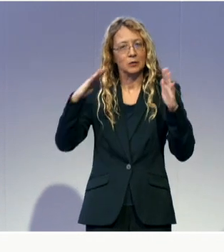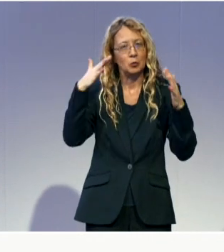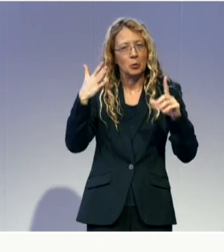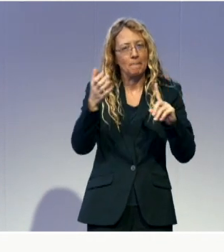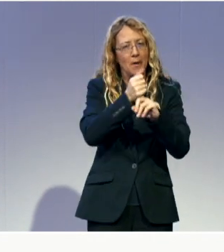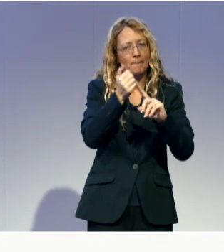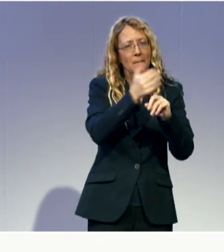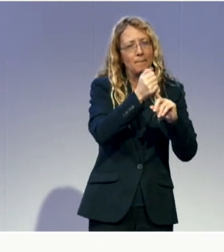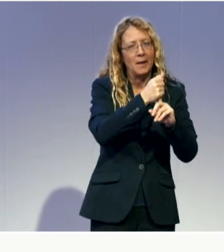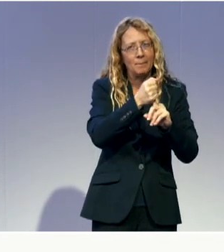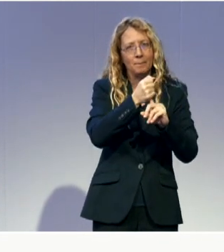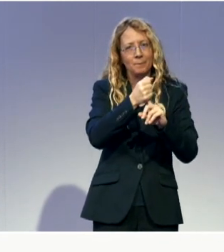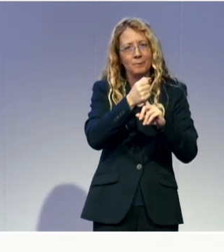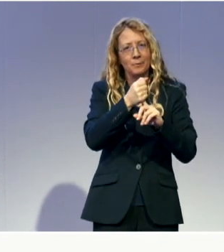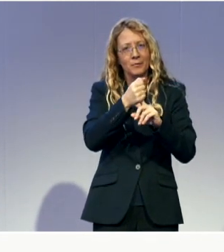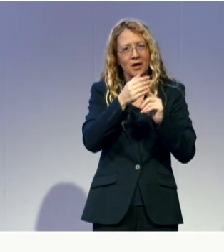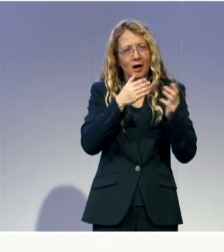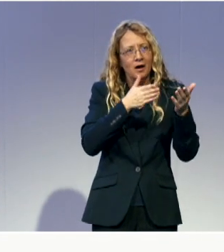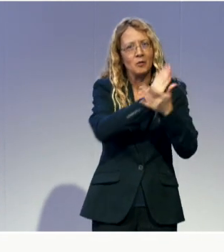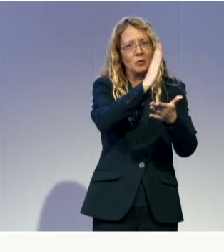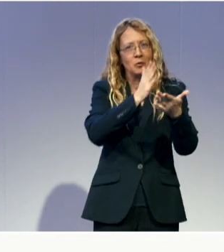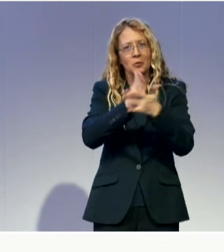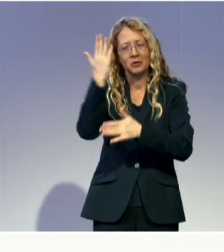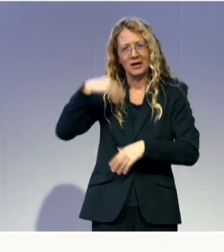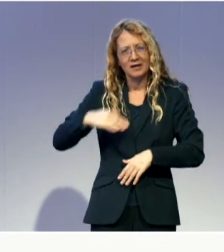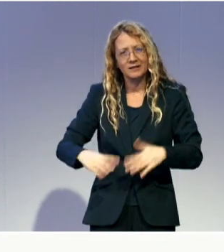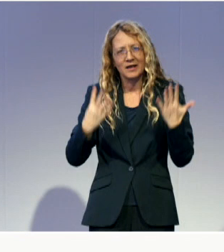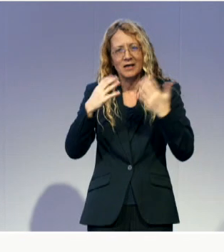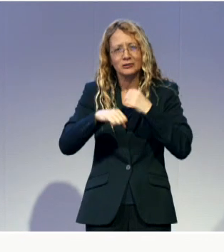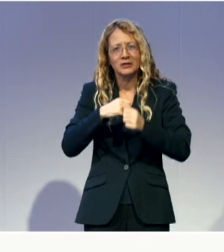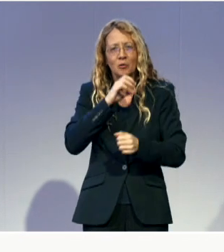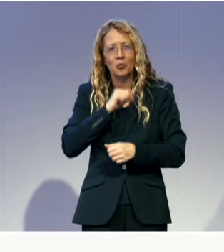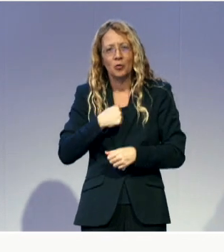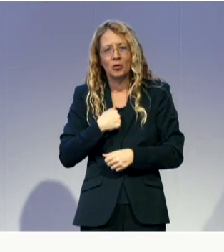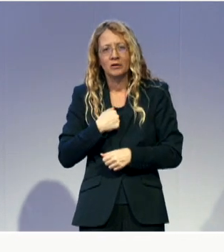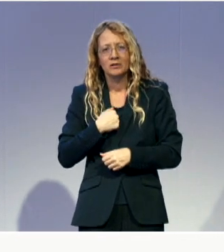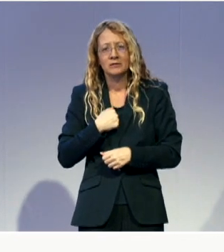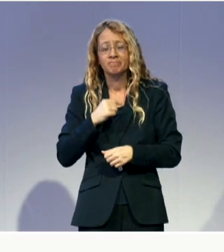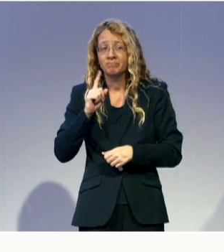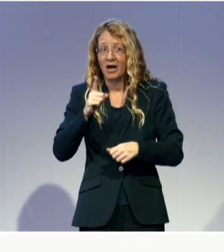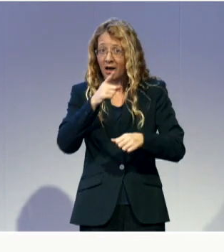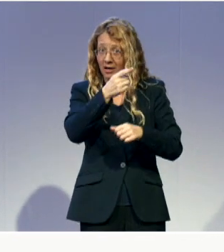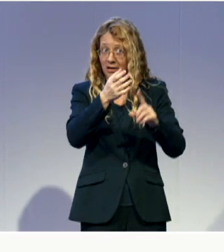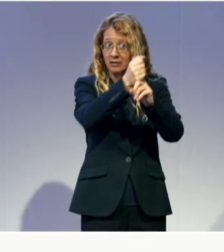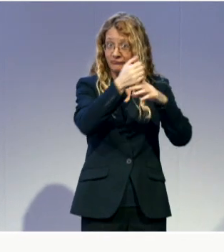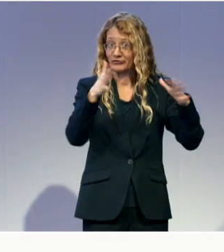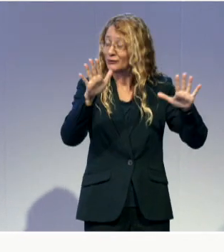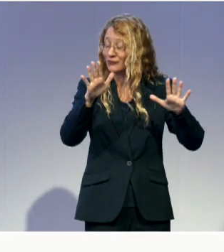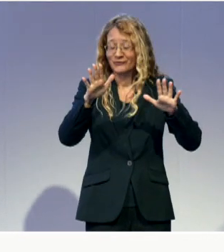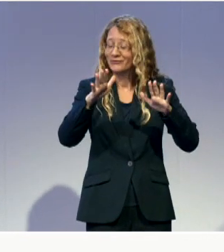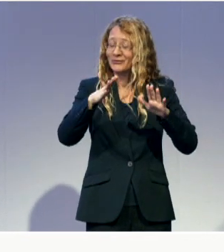we indeed do have a long way to go. And I was blessed